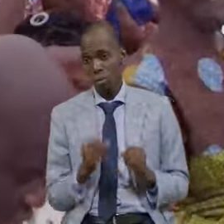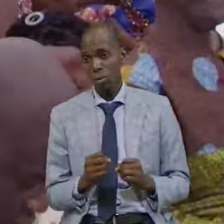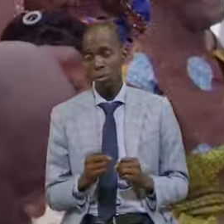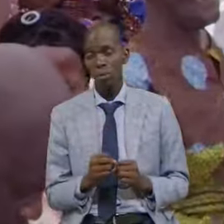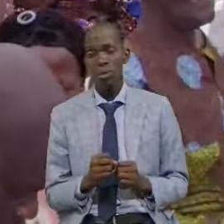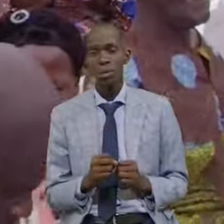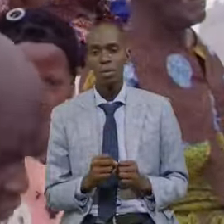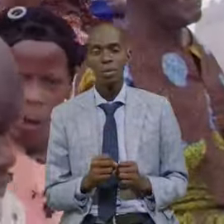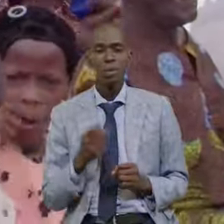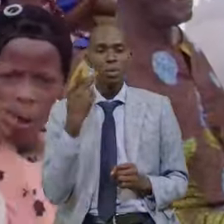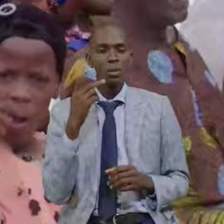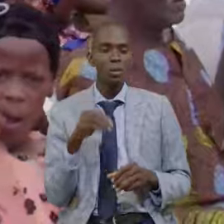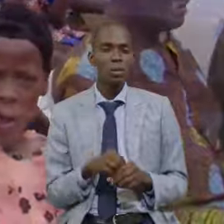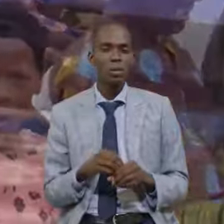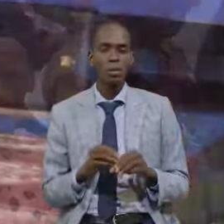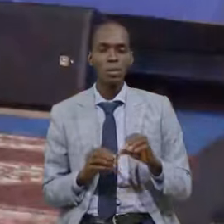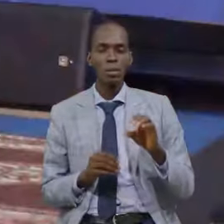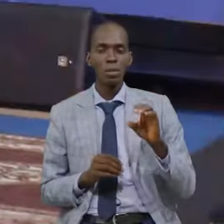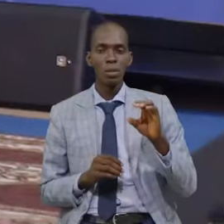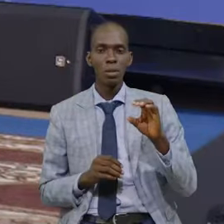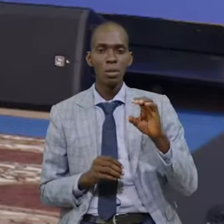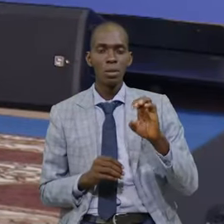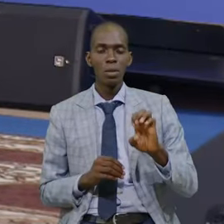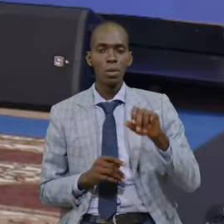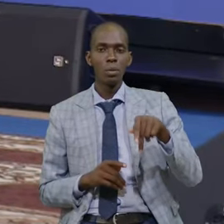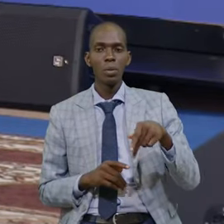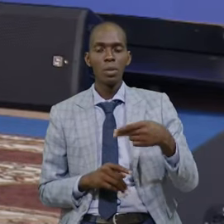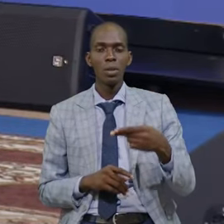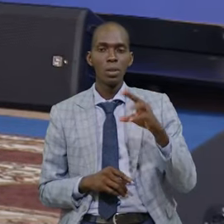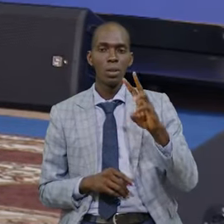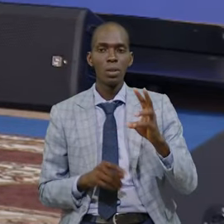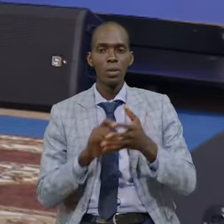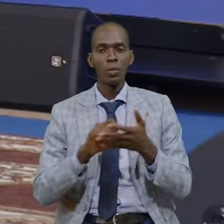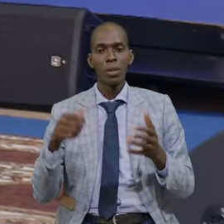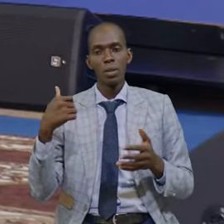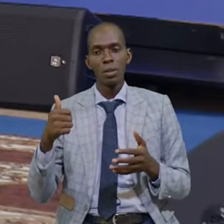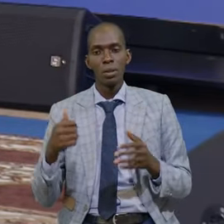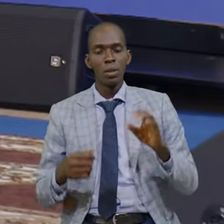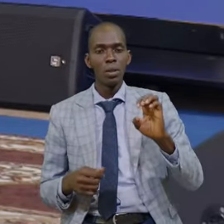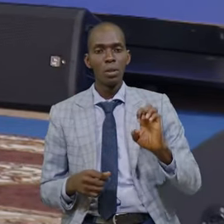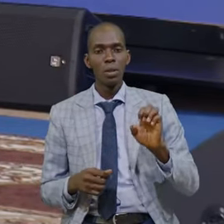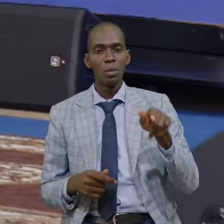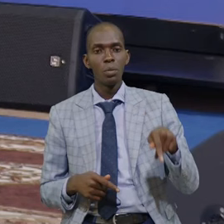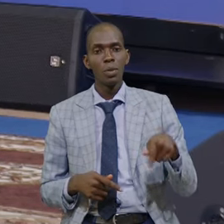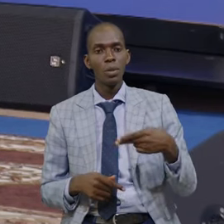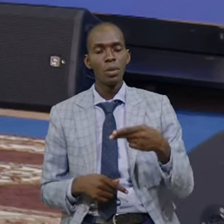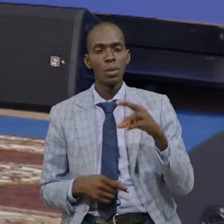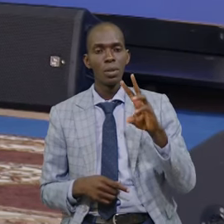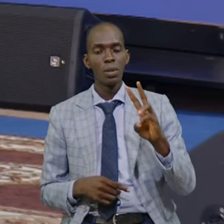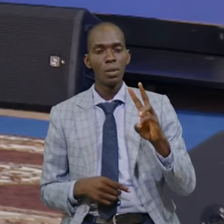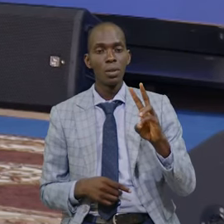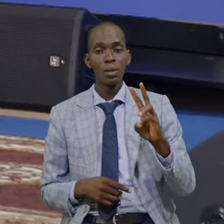Ephesians chapter 6. And I'm reading from verse 10. Ephesians